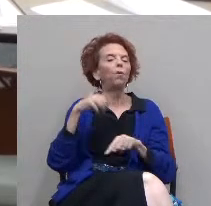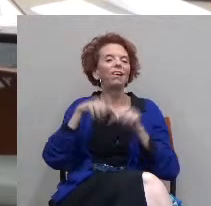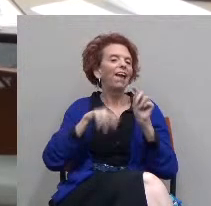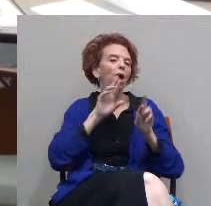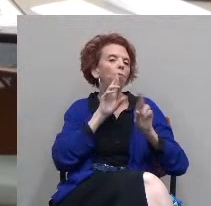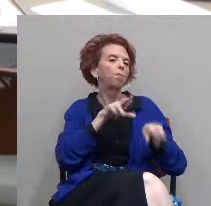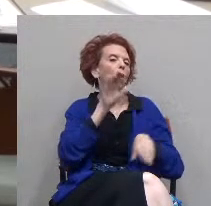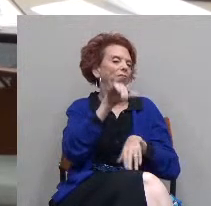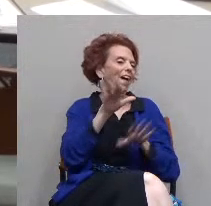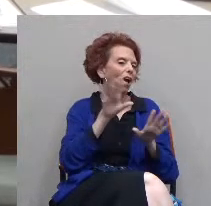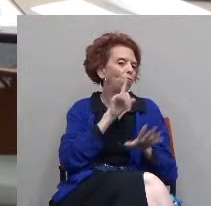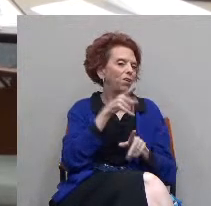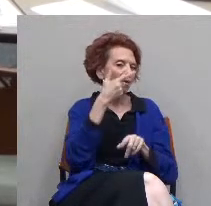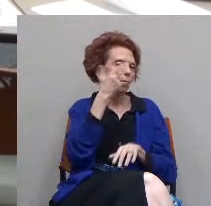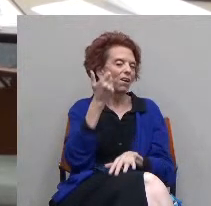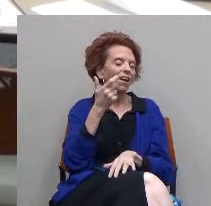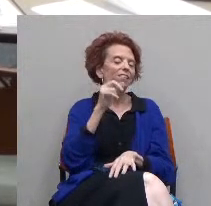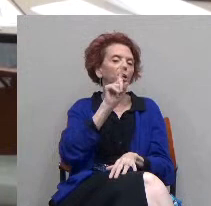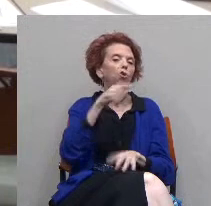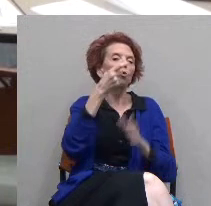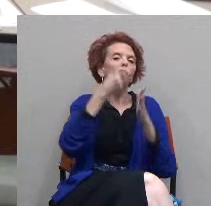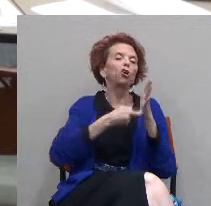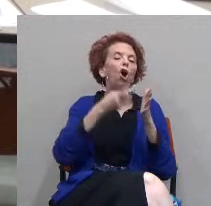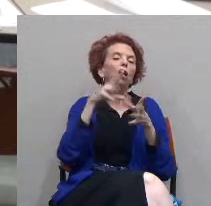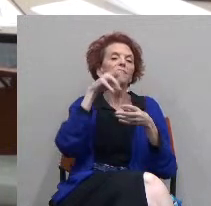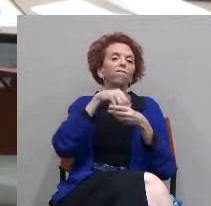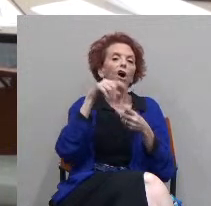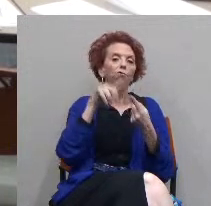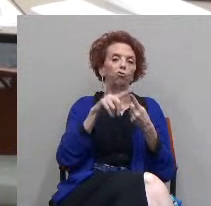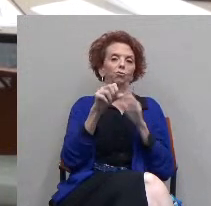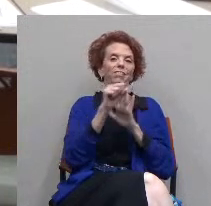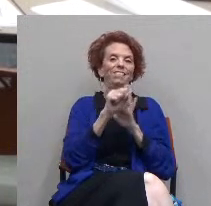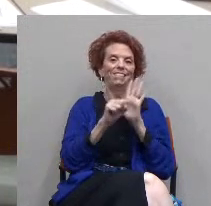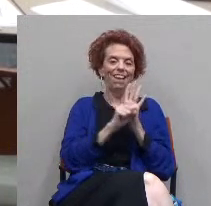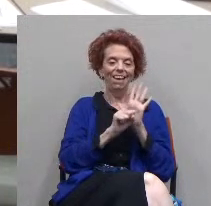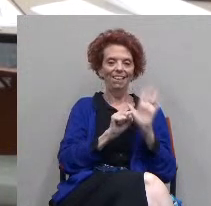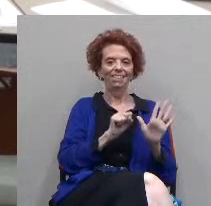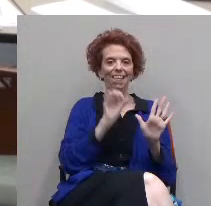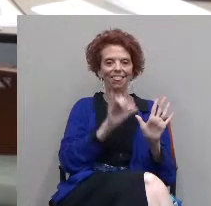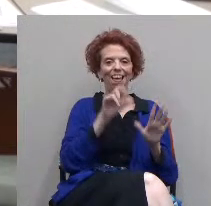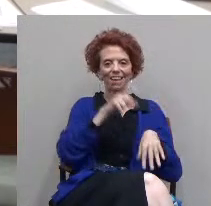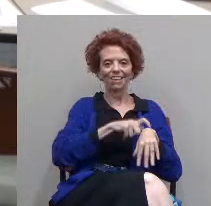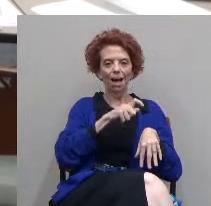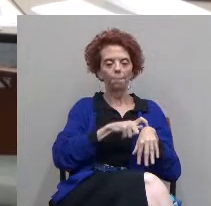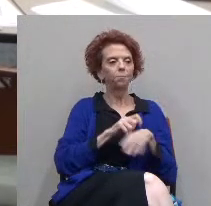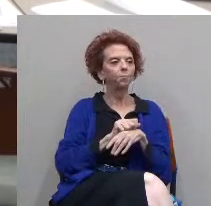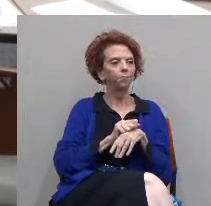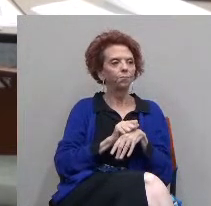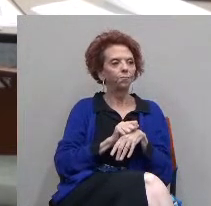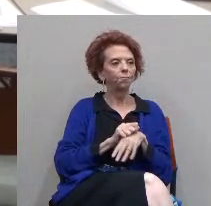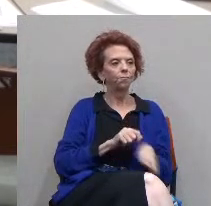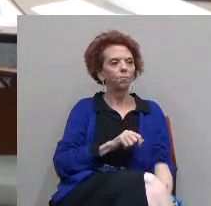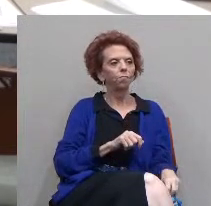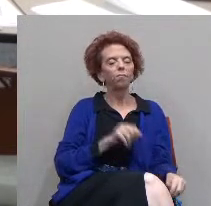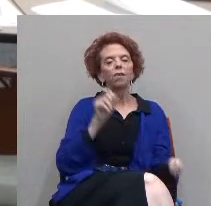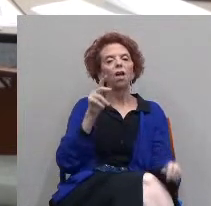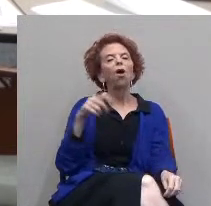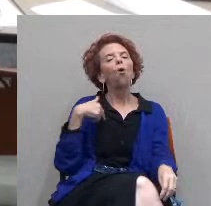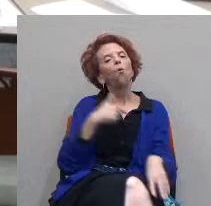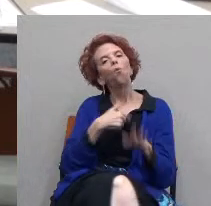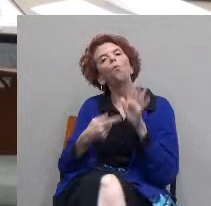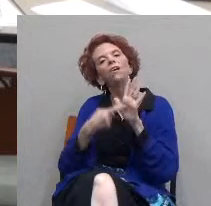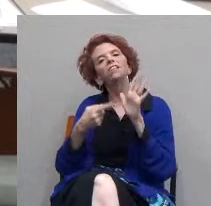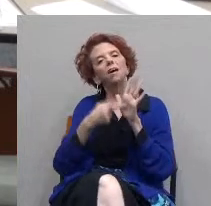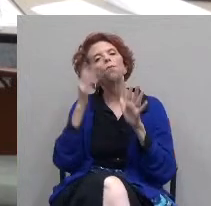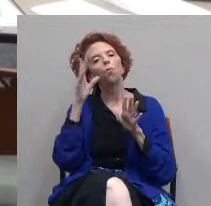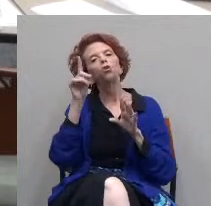report that because really it is just the cost incurred to the state at that time, not the district. Do that research. We